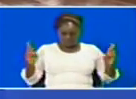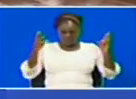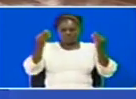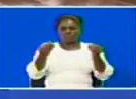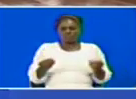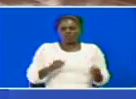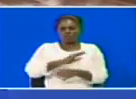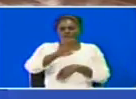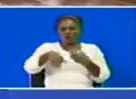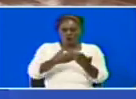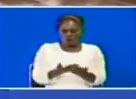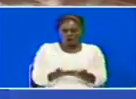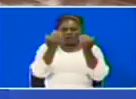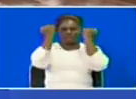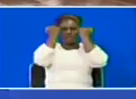with those